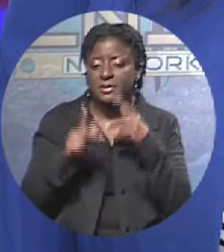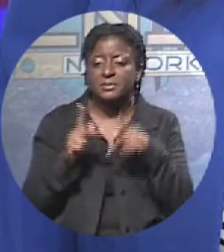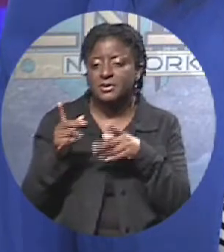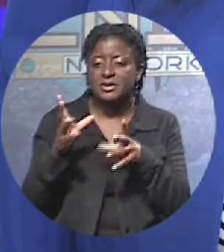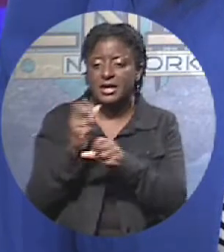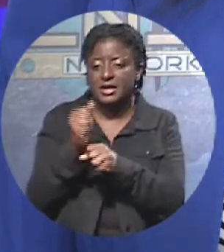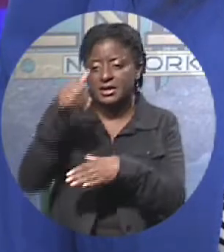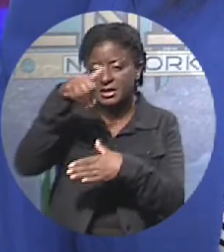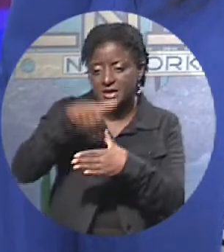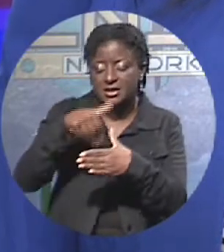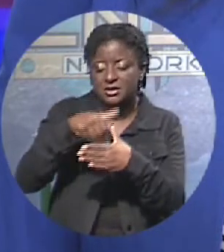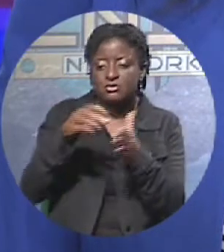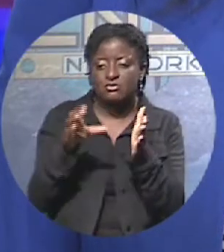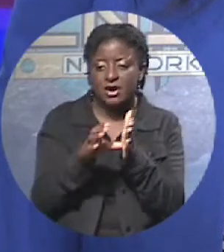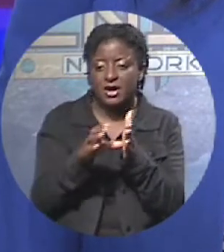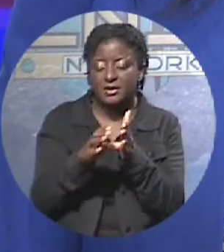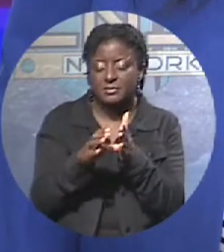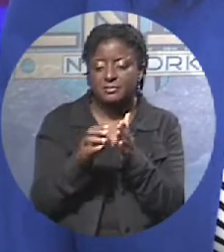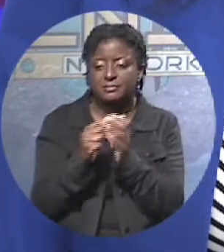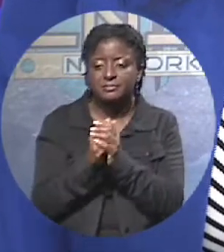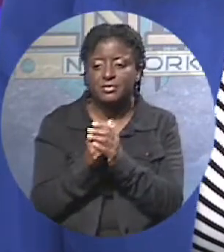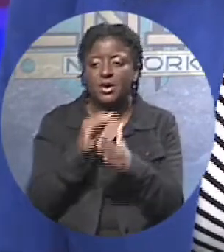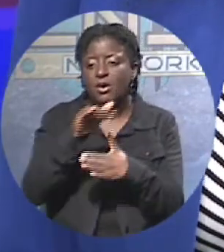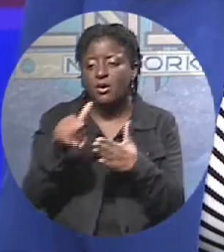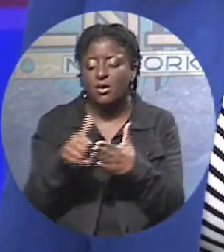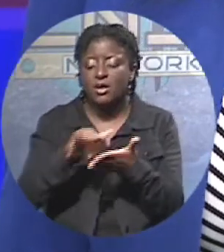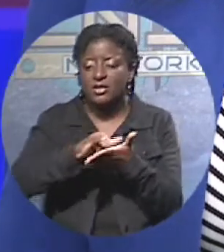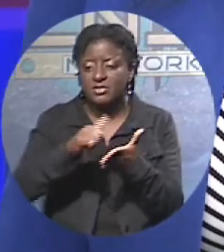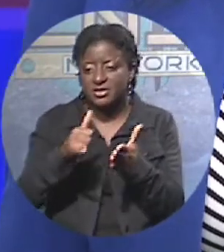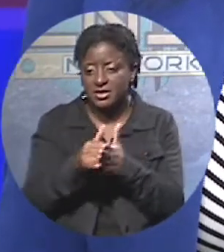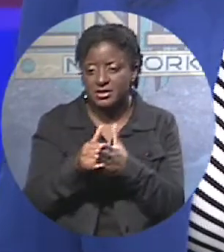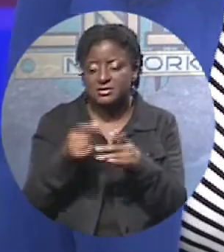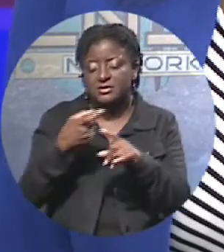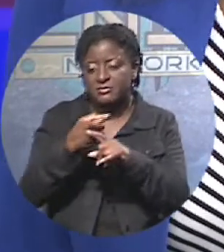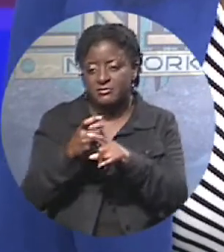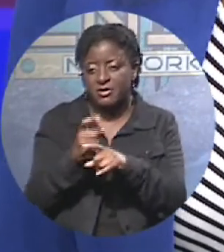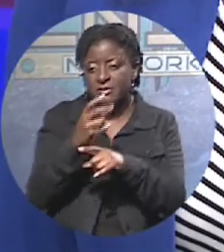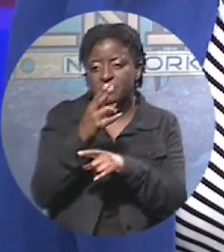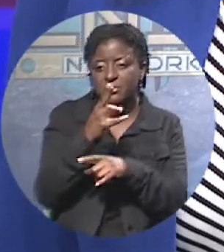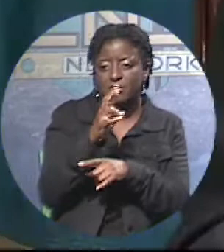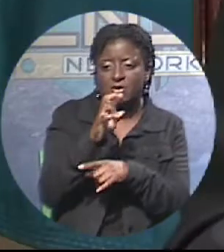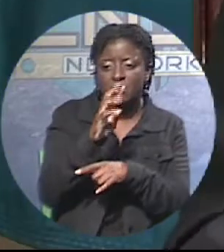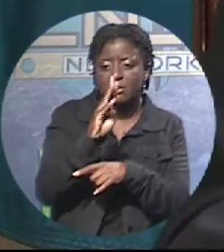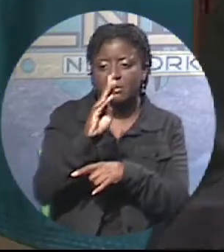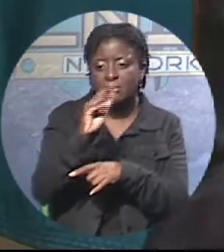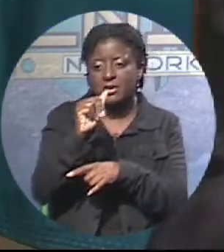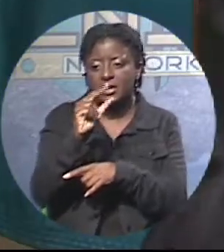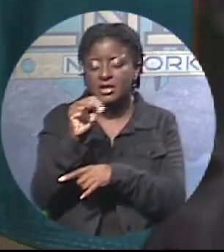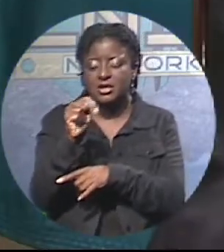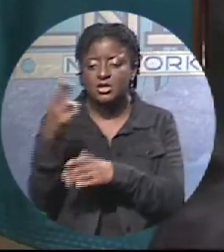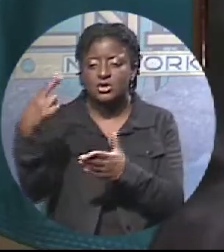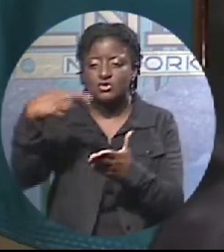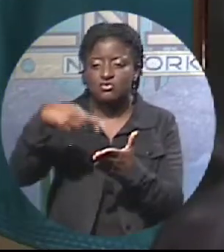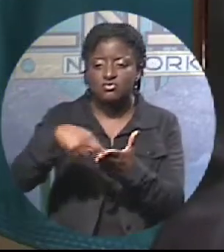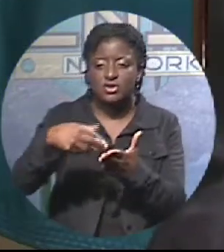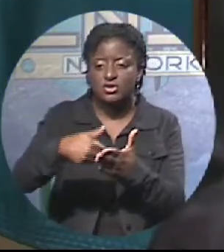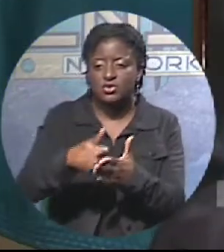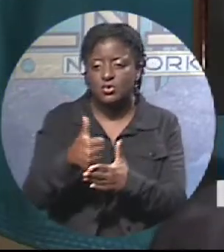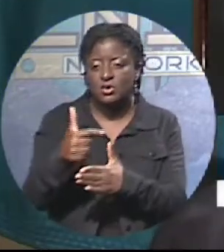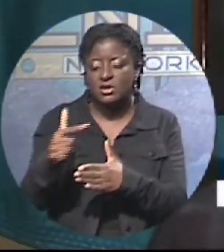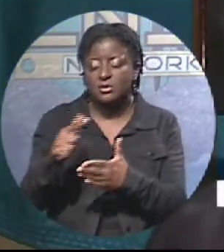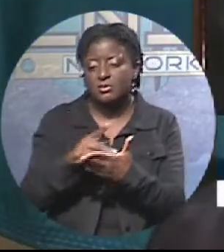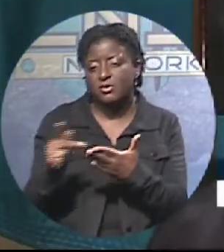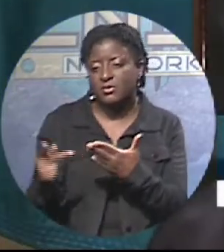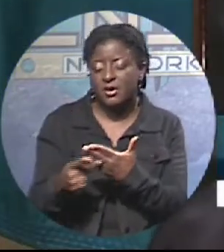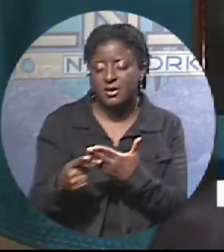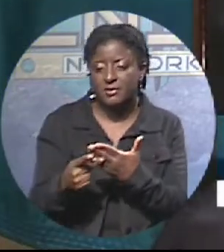themselves going down that path. All of these stem from the presence of urban renewal. People who go into the communities know that there are lots of